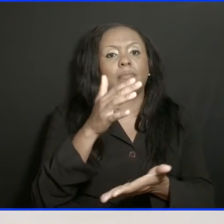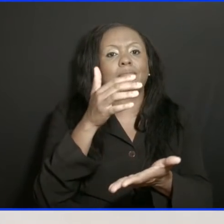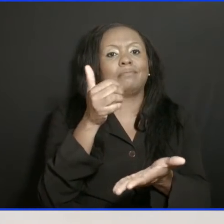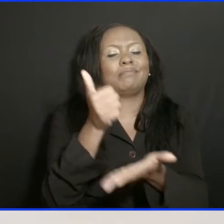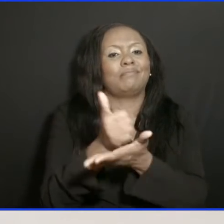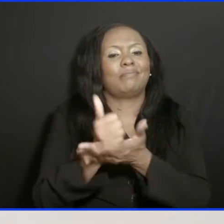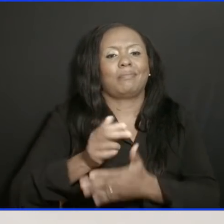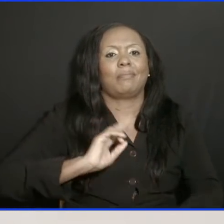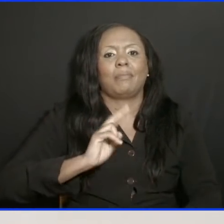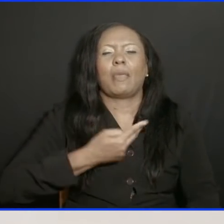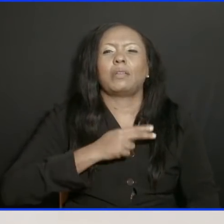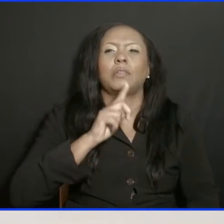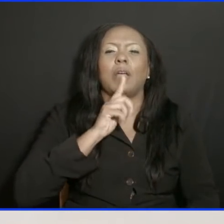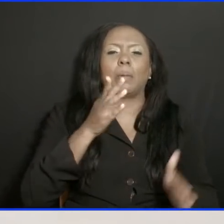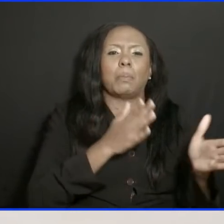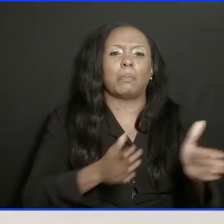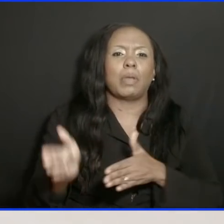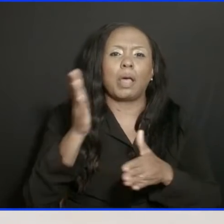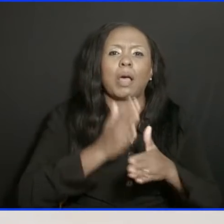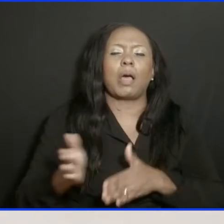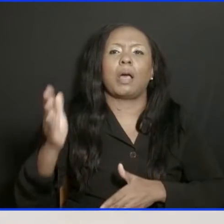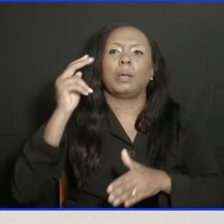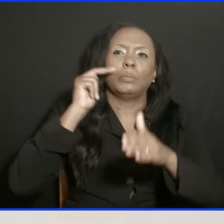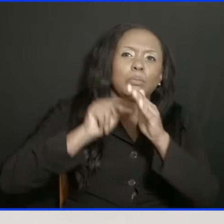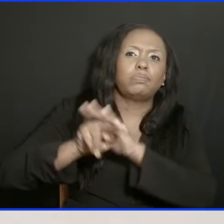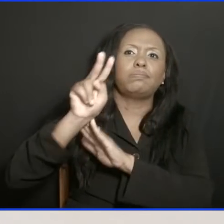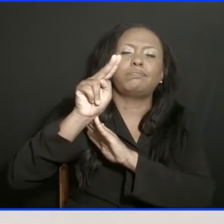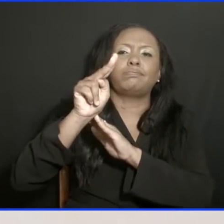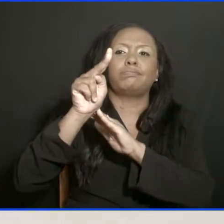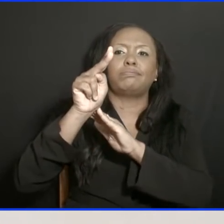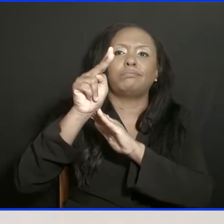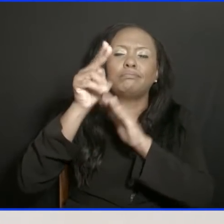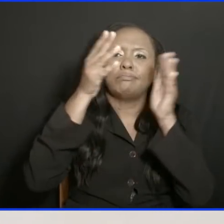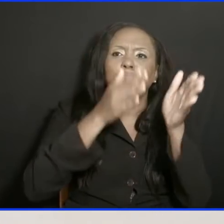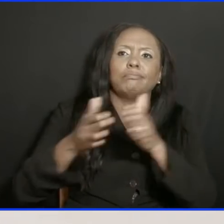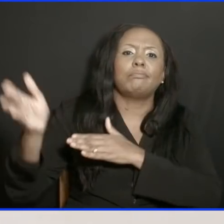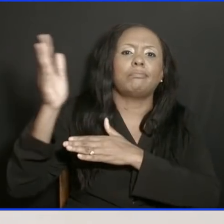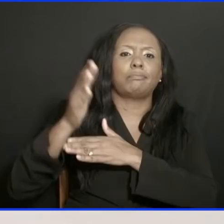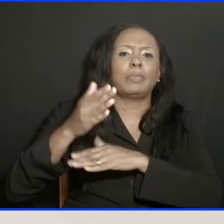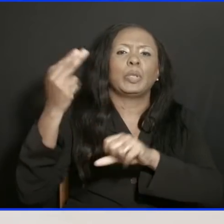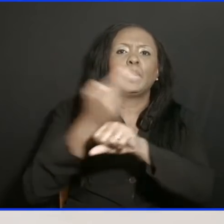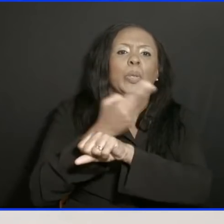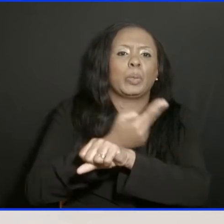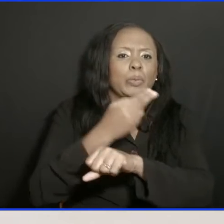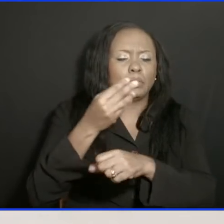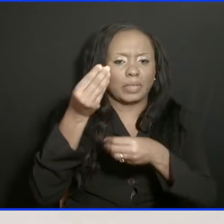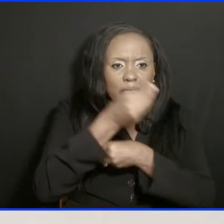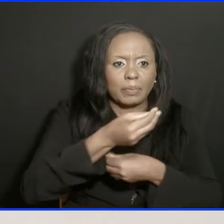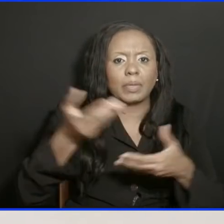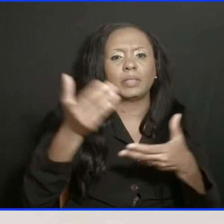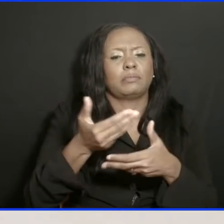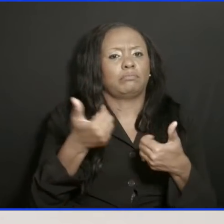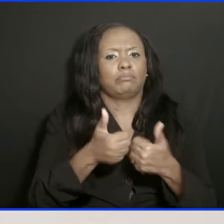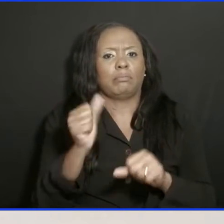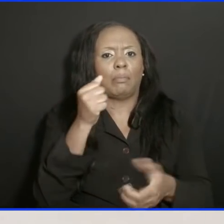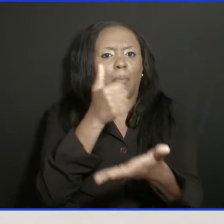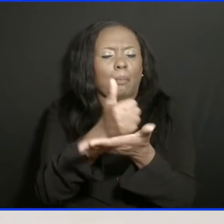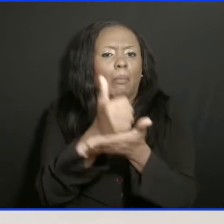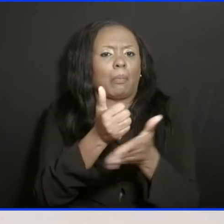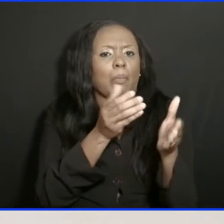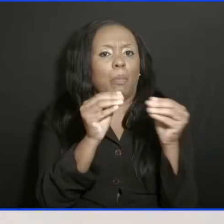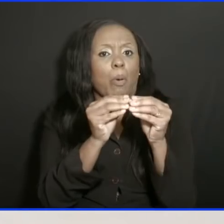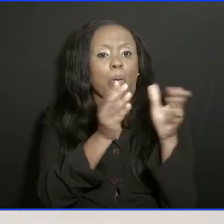make some projections so that we could utilize that information to the best of our ability in order to help us with our